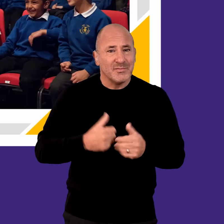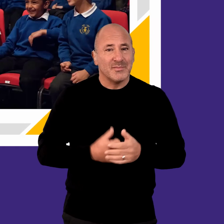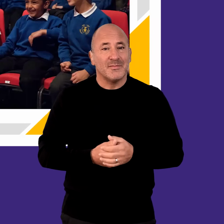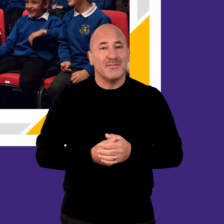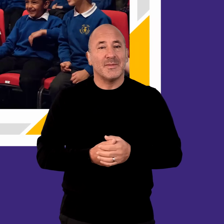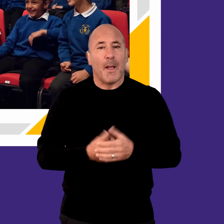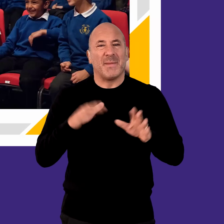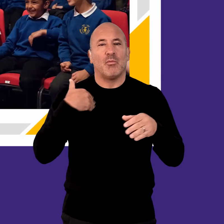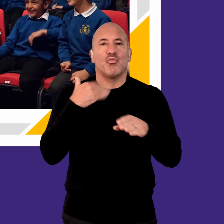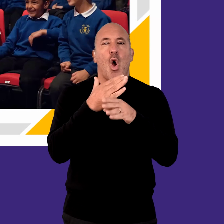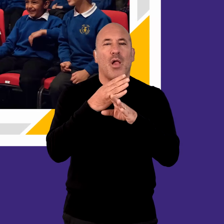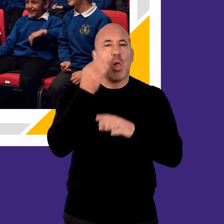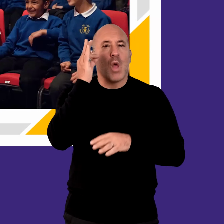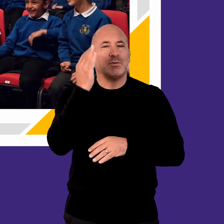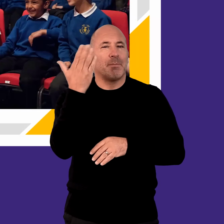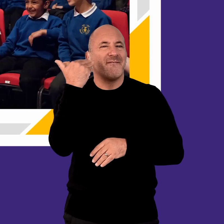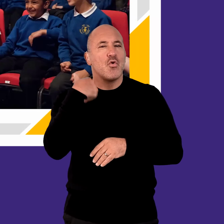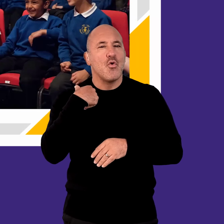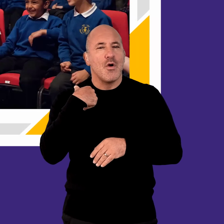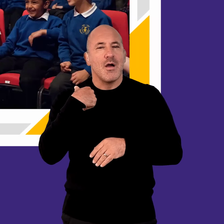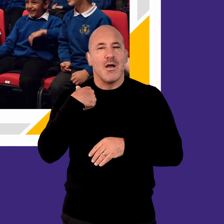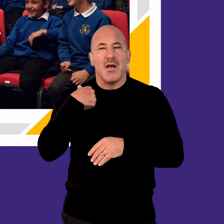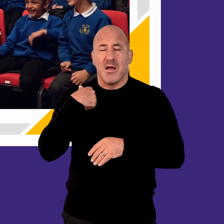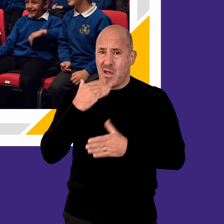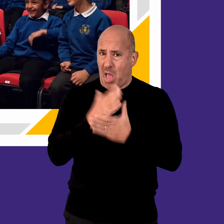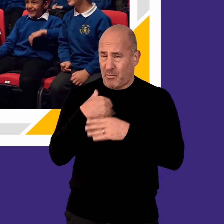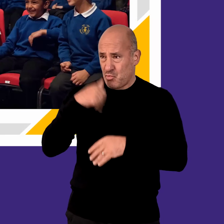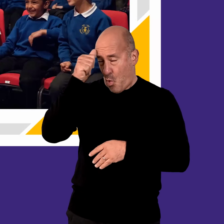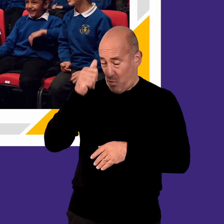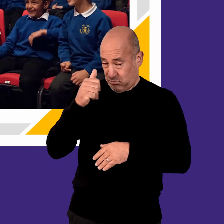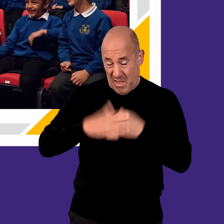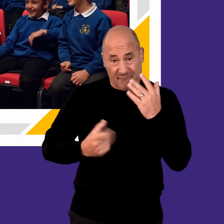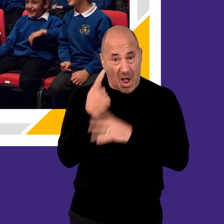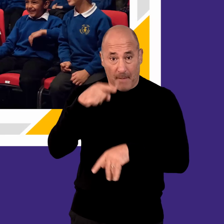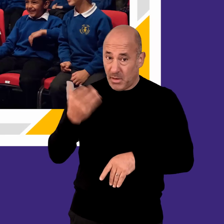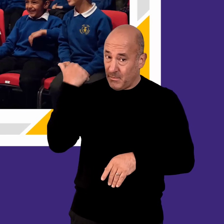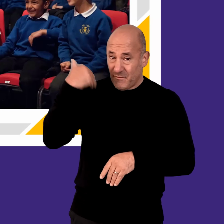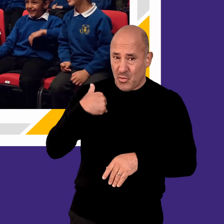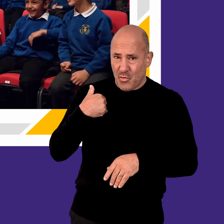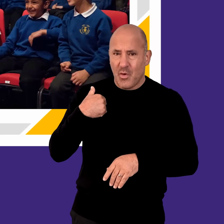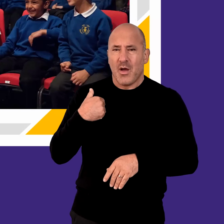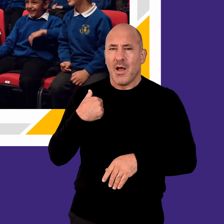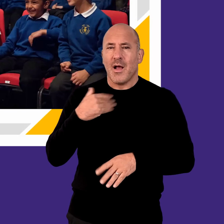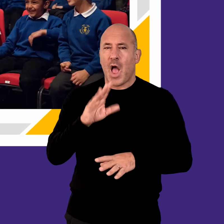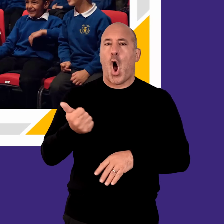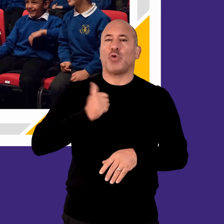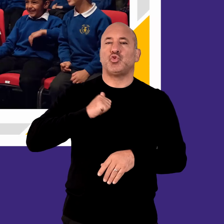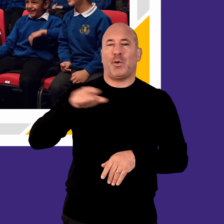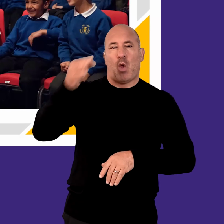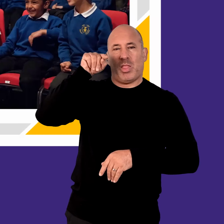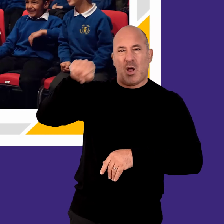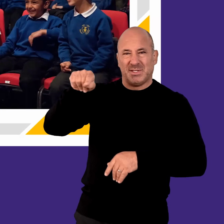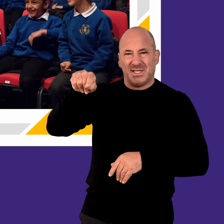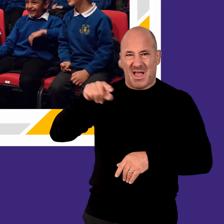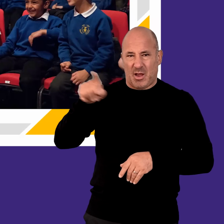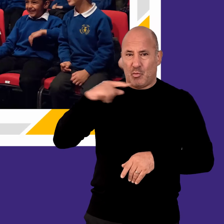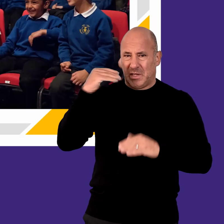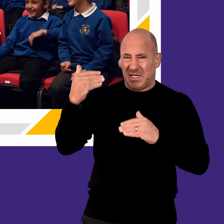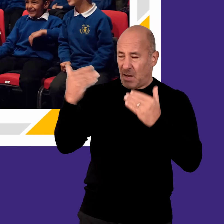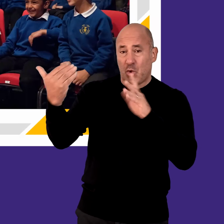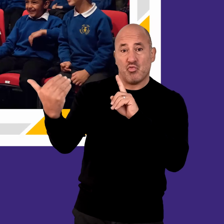open conversation. I'm sure, you know, I've worked in a local authority before where I just know that wouldn't have happened. But I think it is